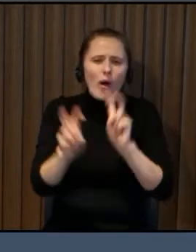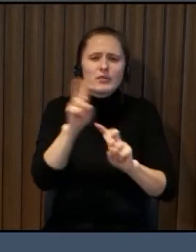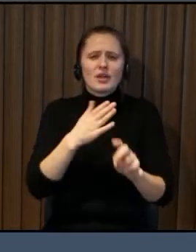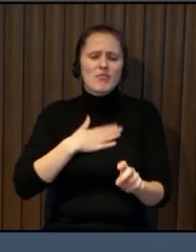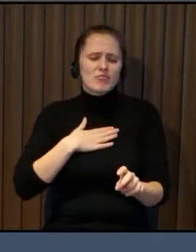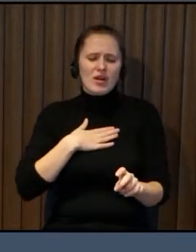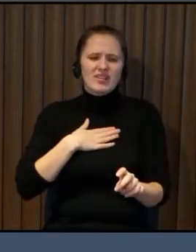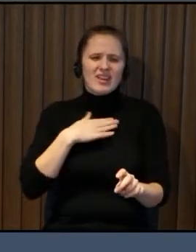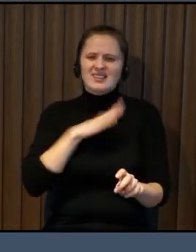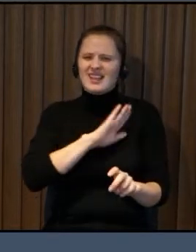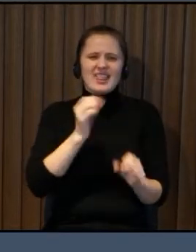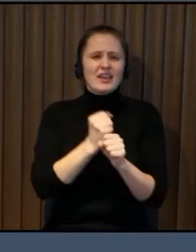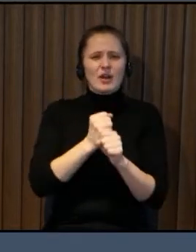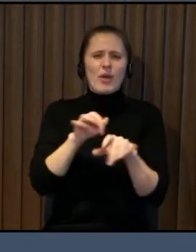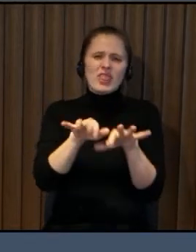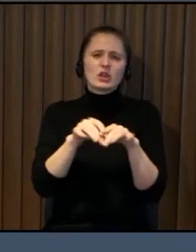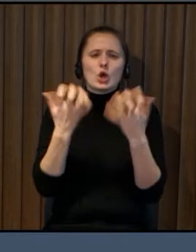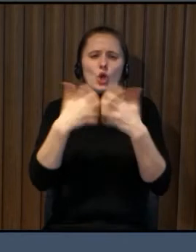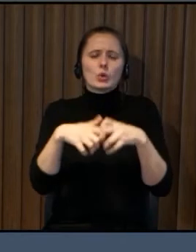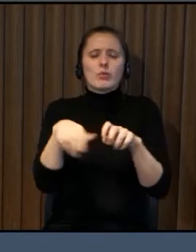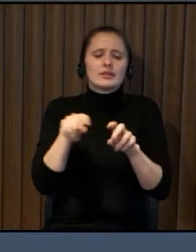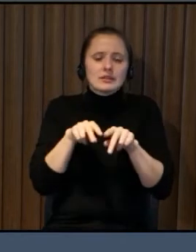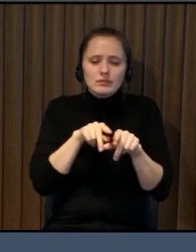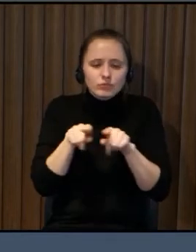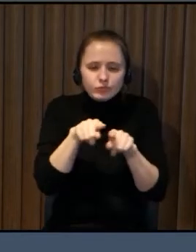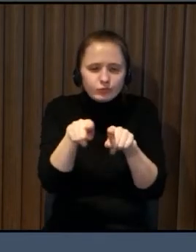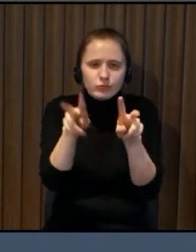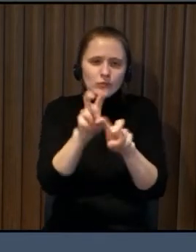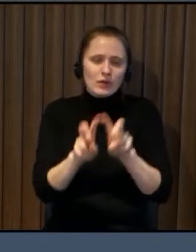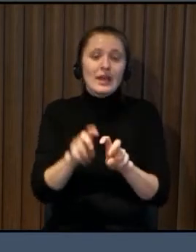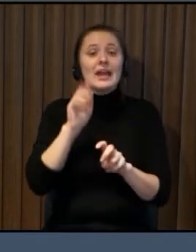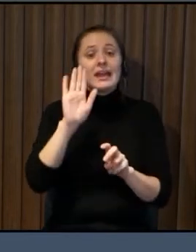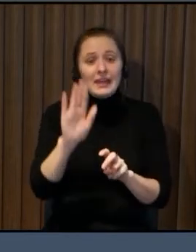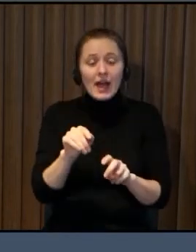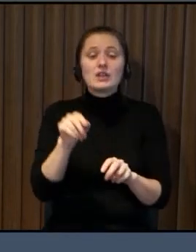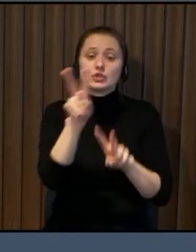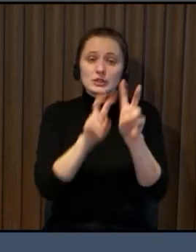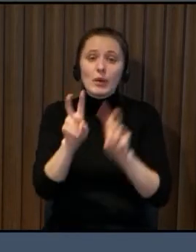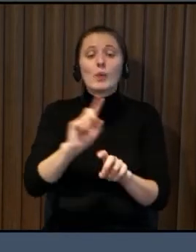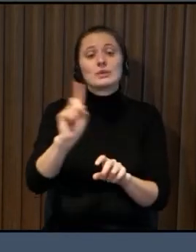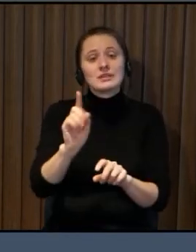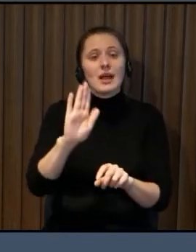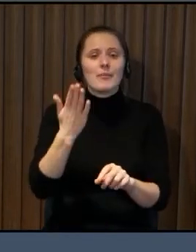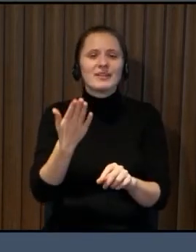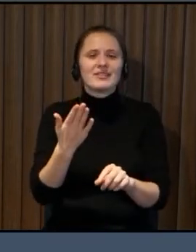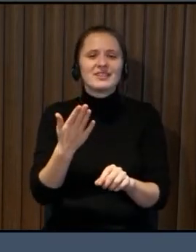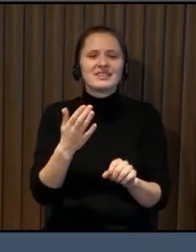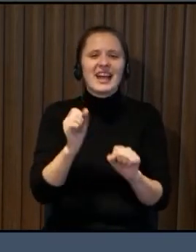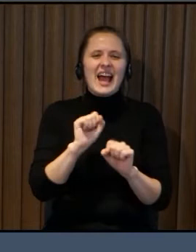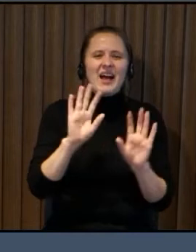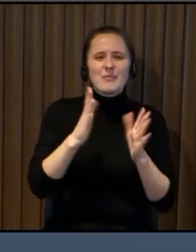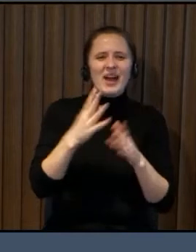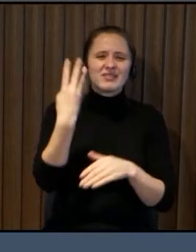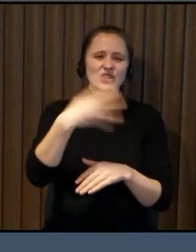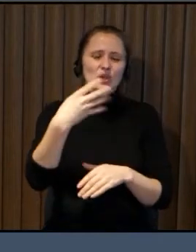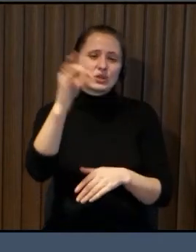want to have automatic, for example, inspections, that the robot goes through it and everything is good. Yes, of